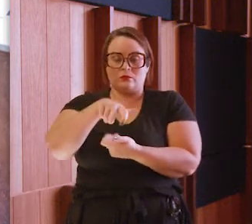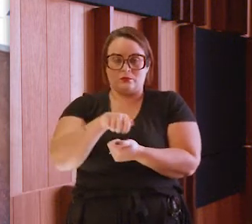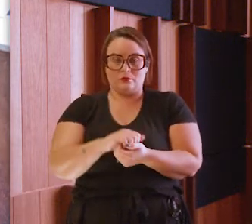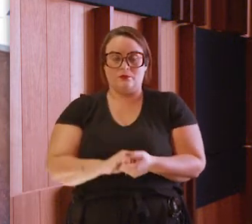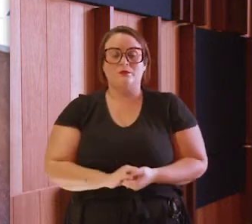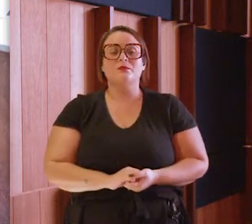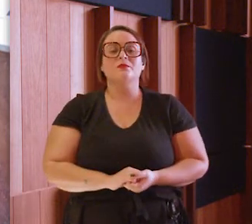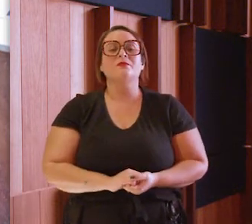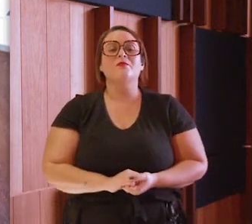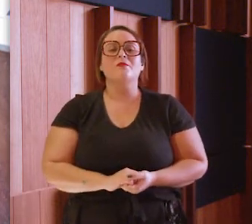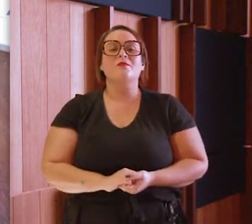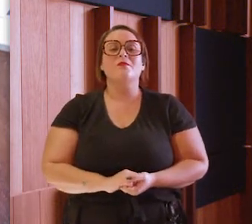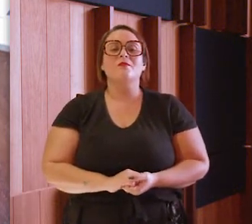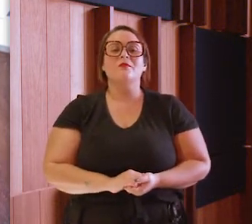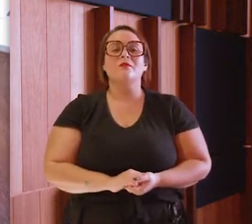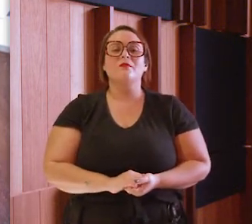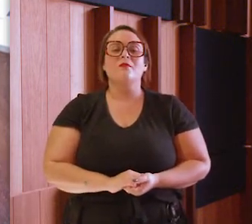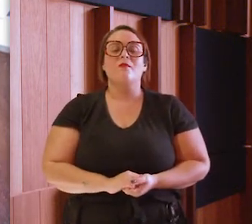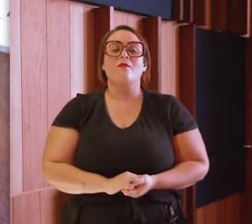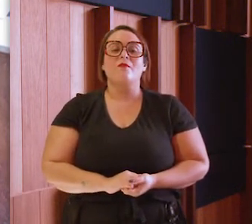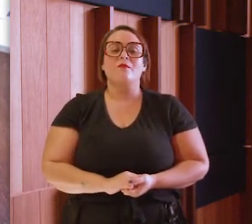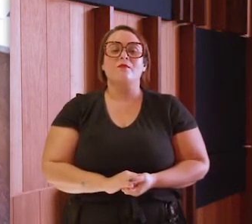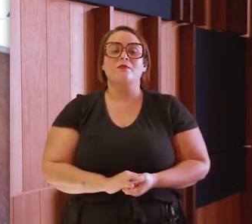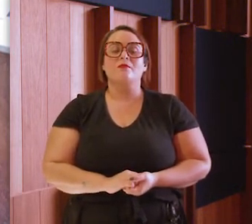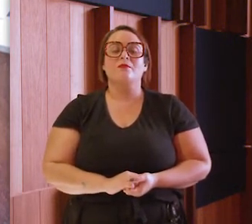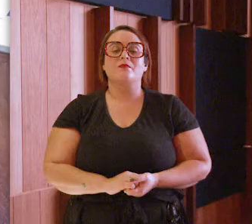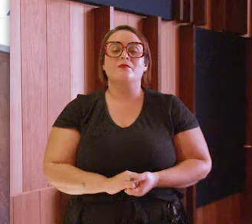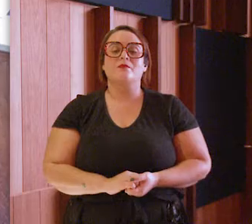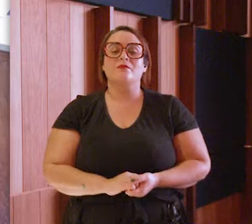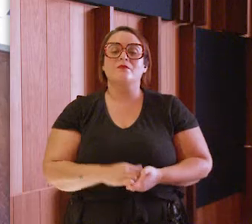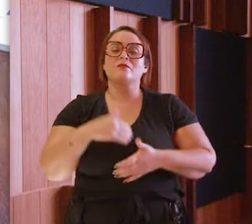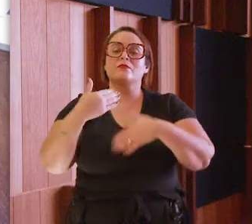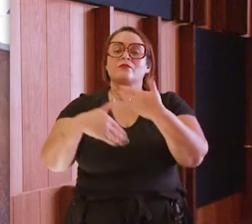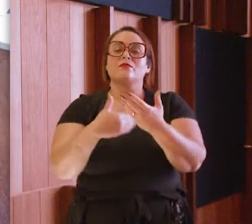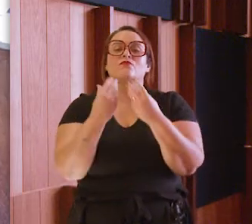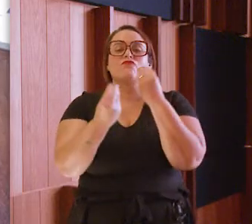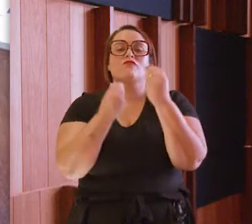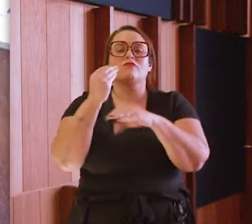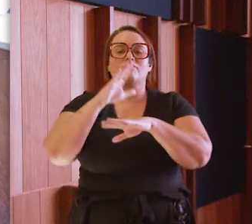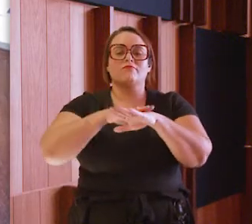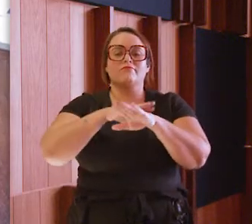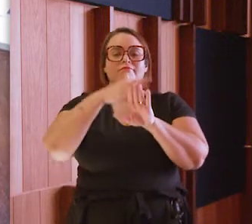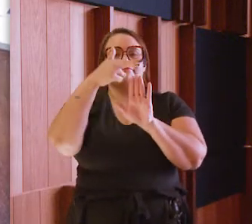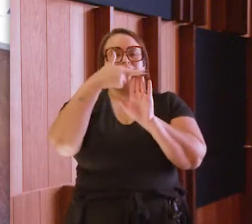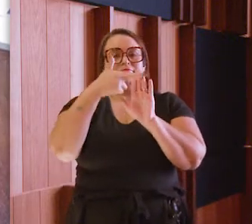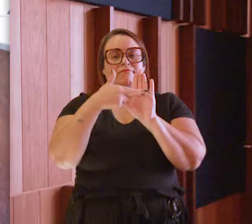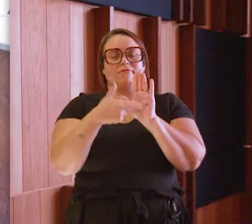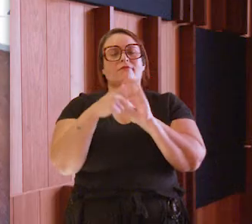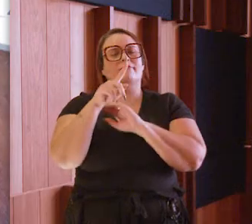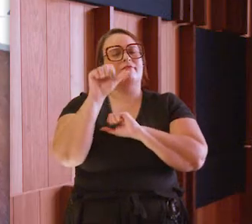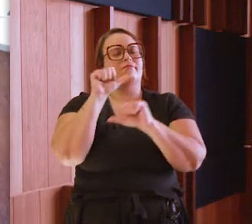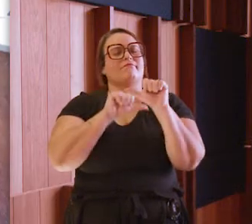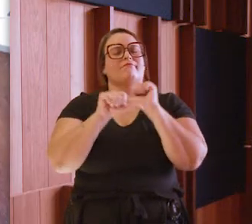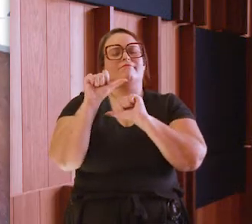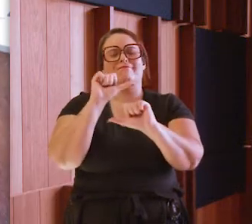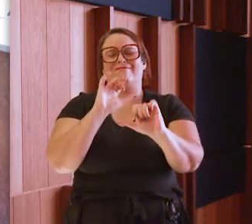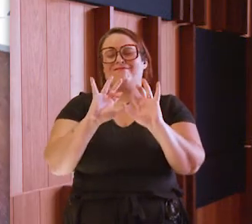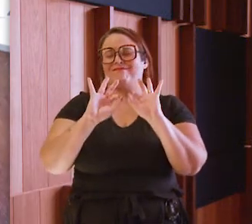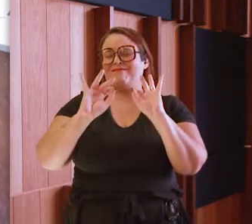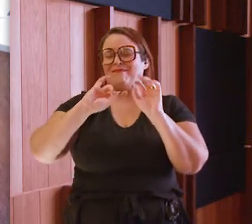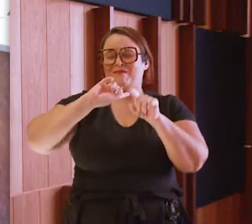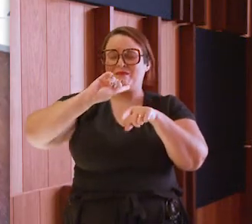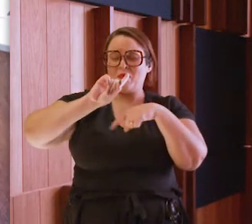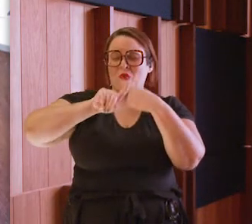whole rule procedure will radically change. There's going to be a huge premium for companies to get the transfer pricing done